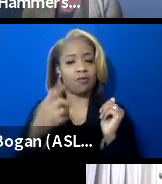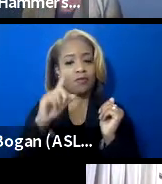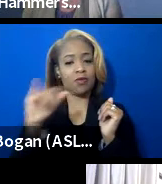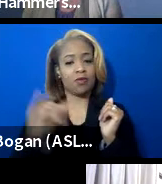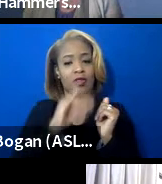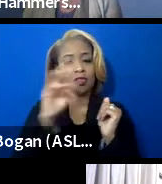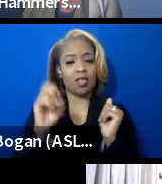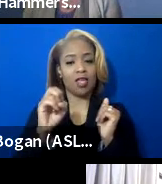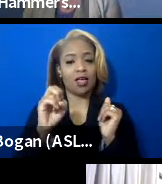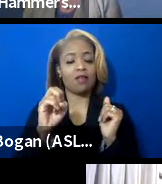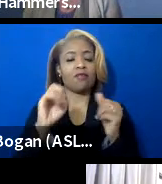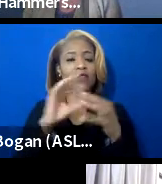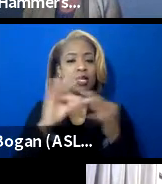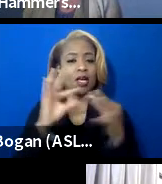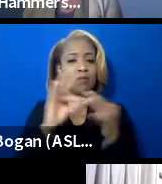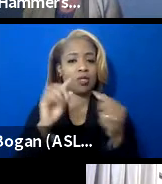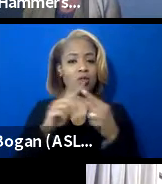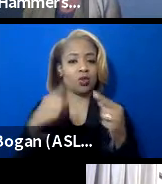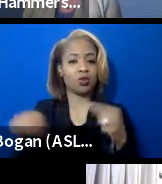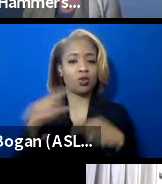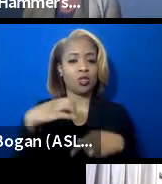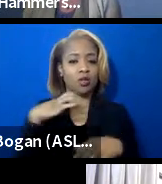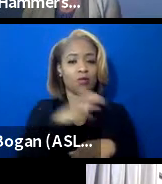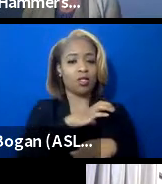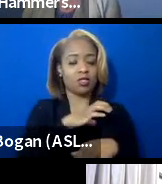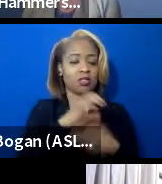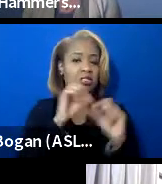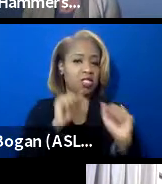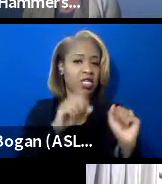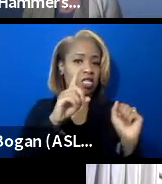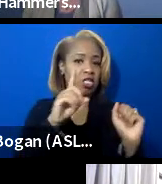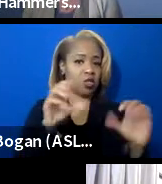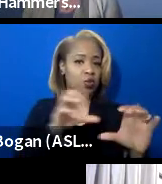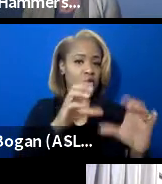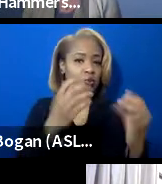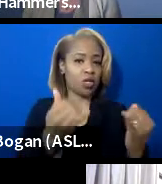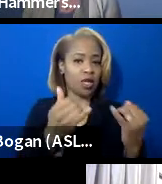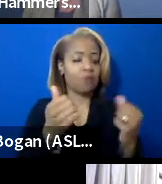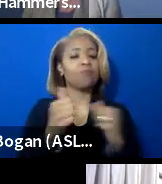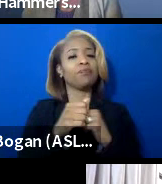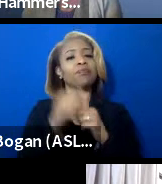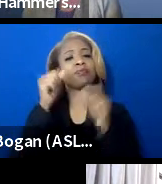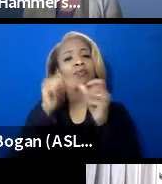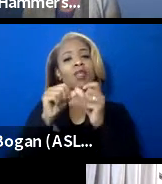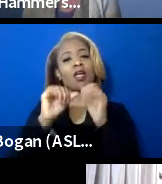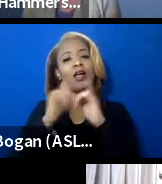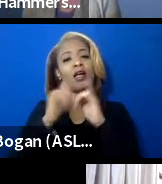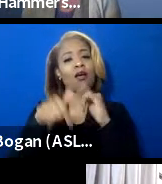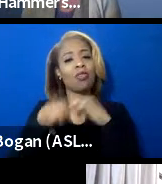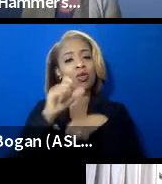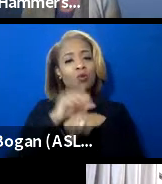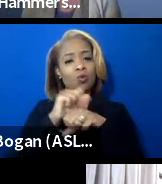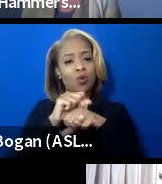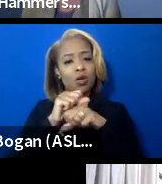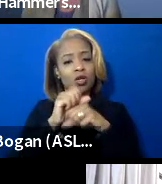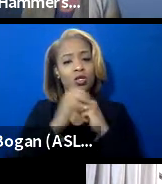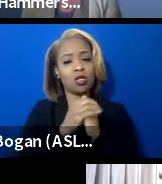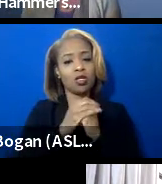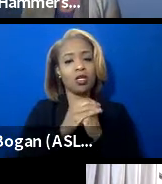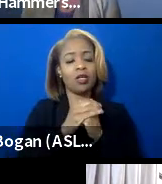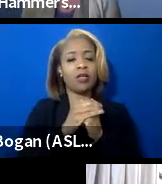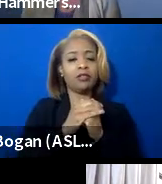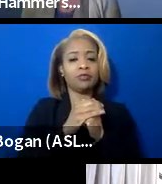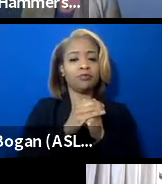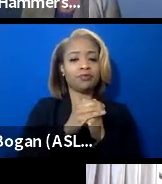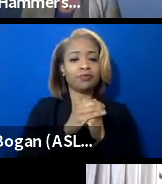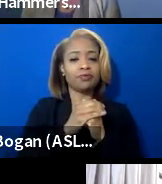public commentary to the commission will now be allowed to do so. Just a few reminders on how this works from a technical